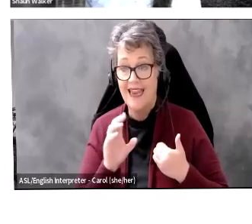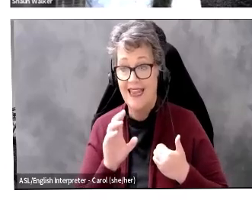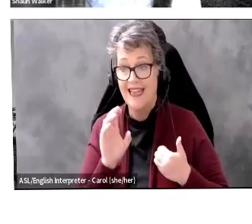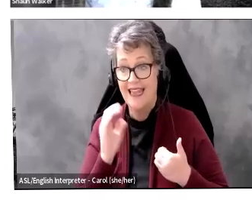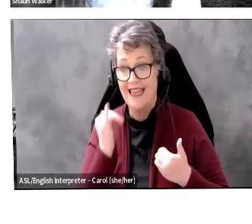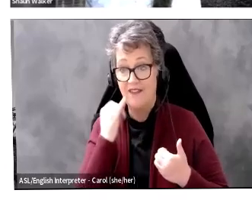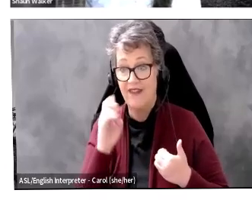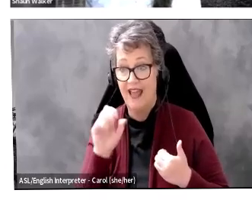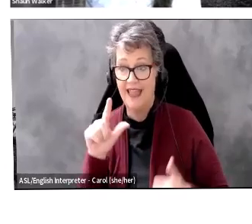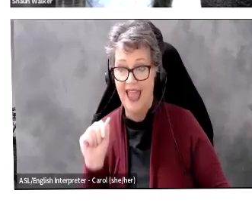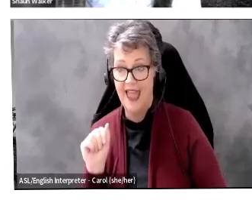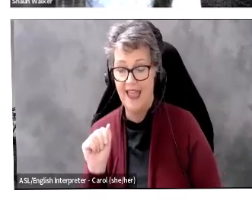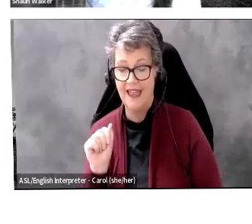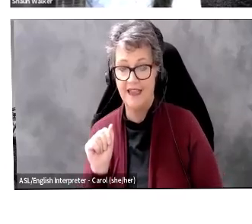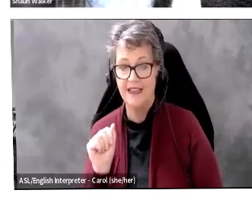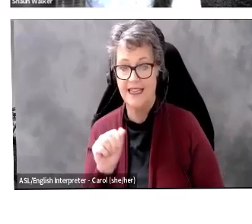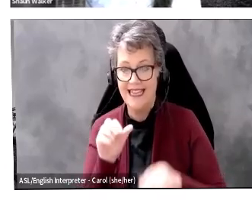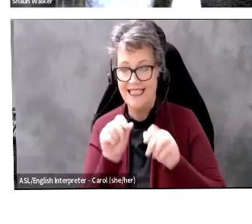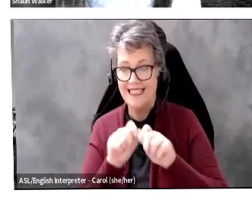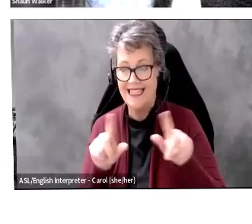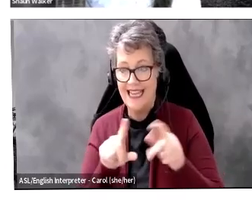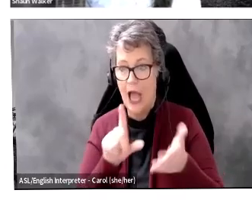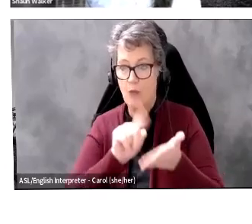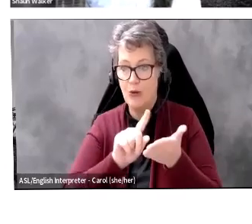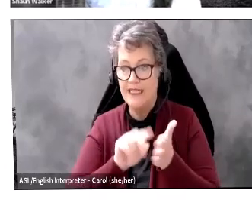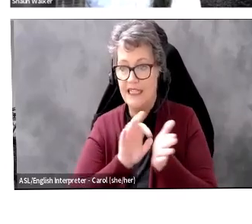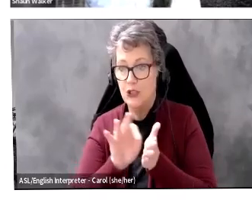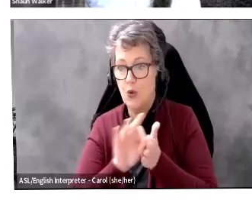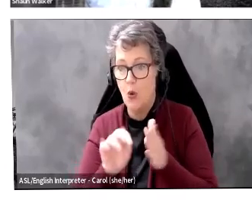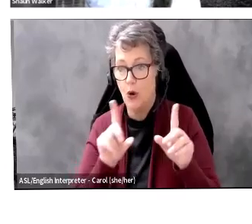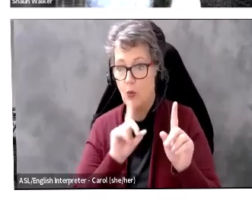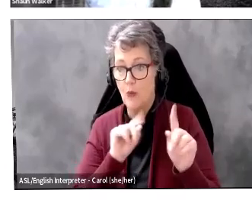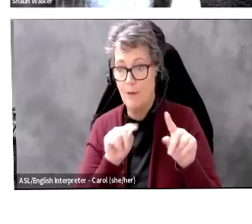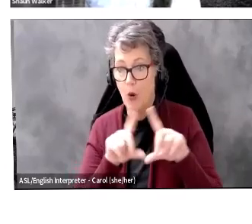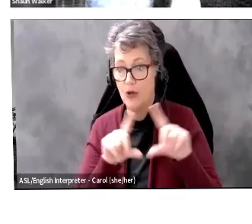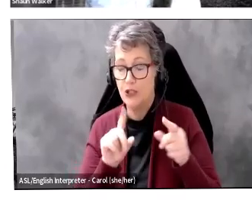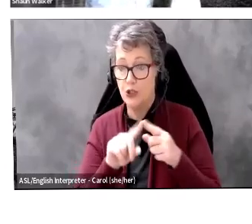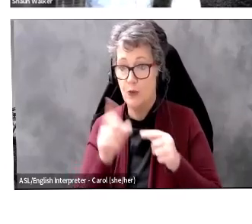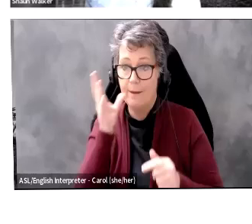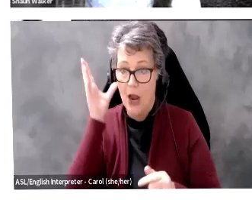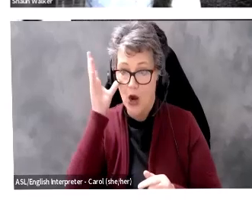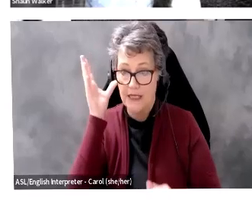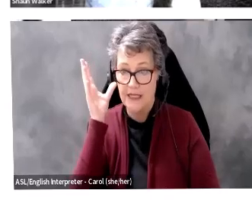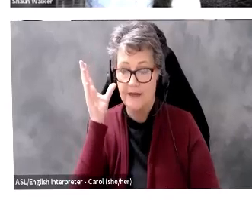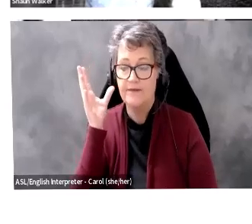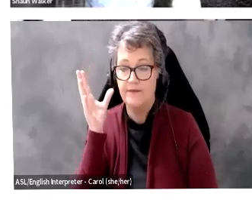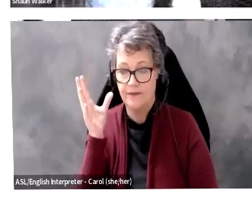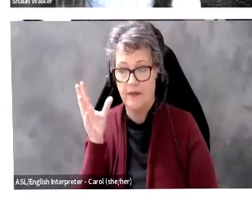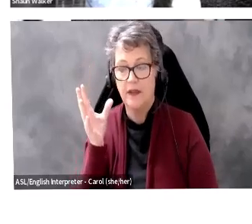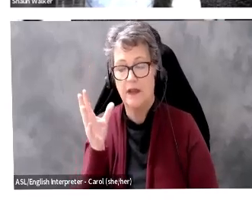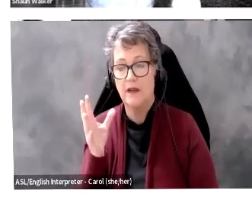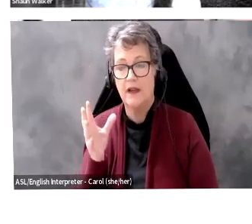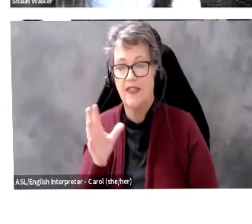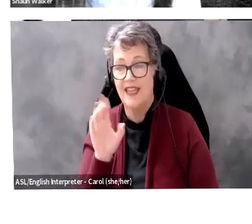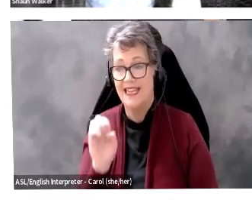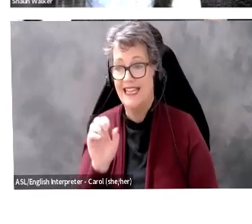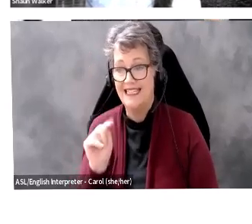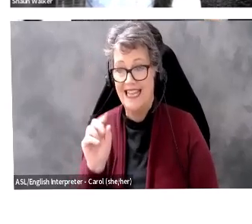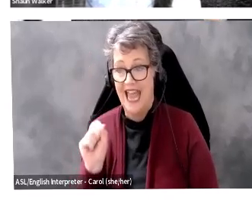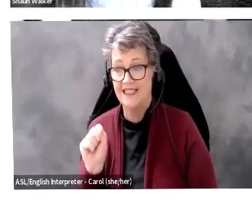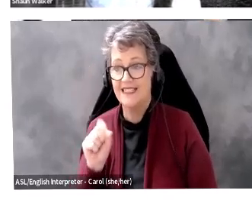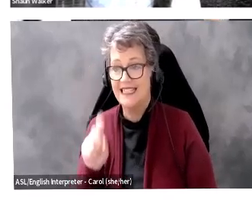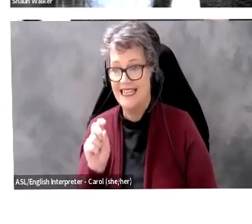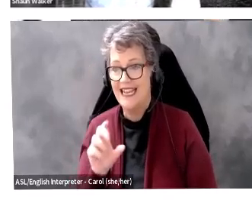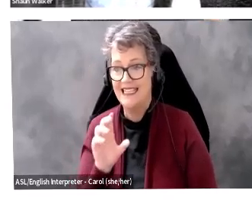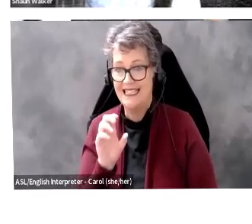LEA is sending out printed score reports to the parent, ETS needs the